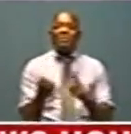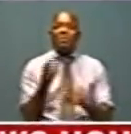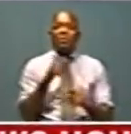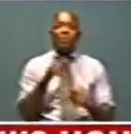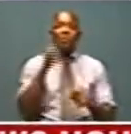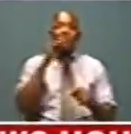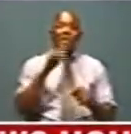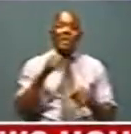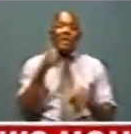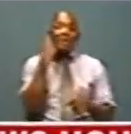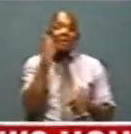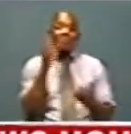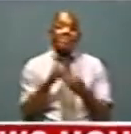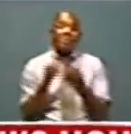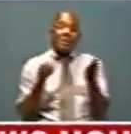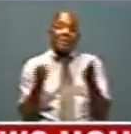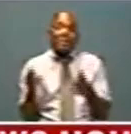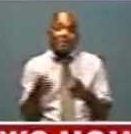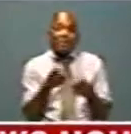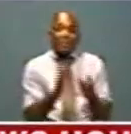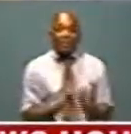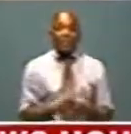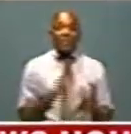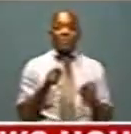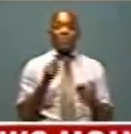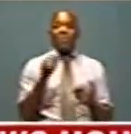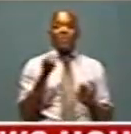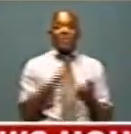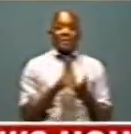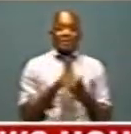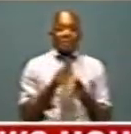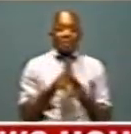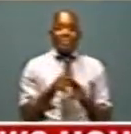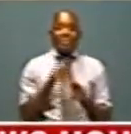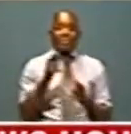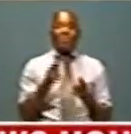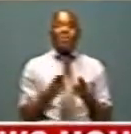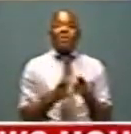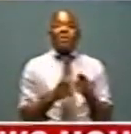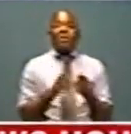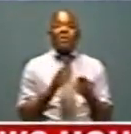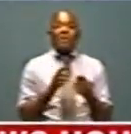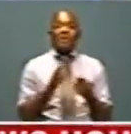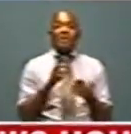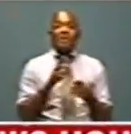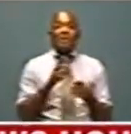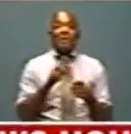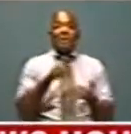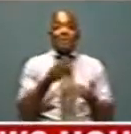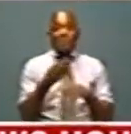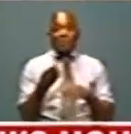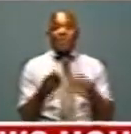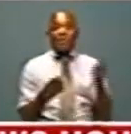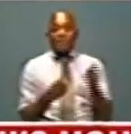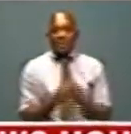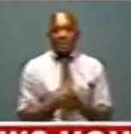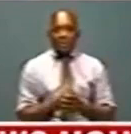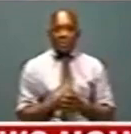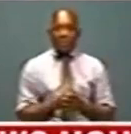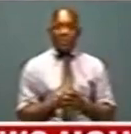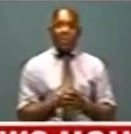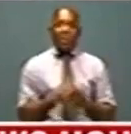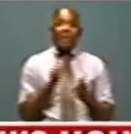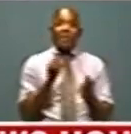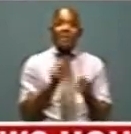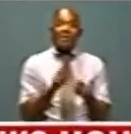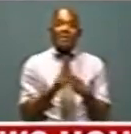workers, estimated at 20,000, attributed to the increase in the growth of natural resource industries. This